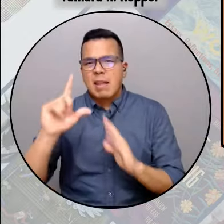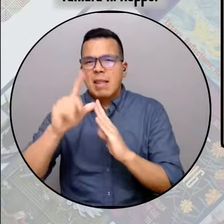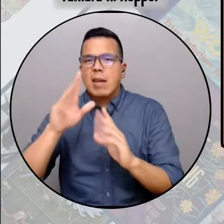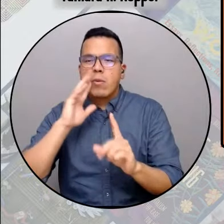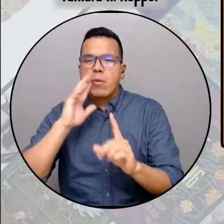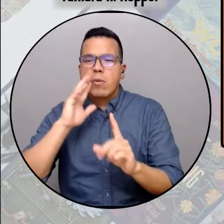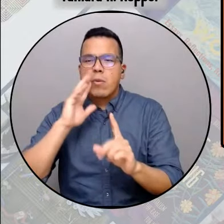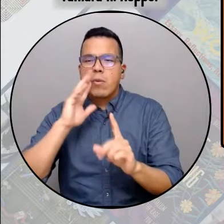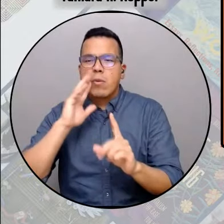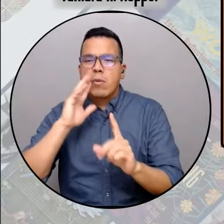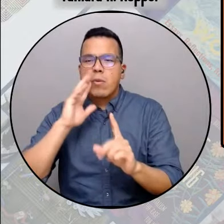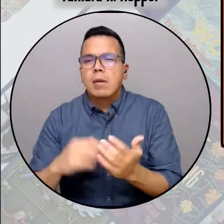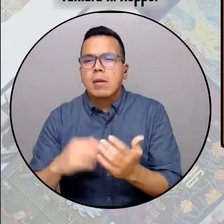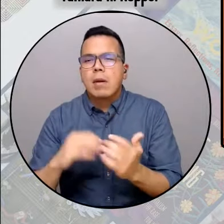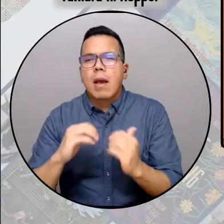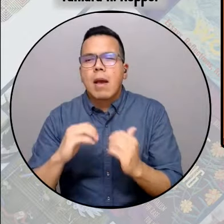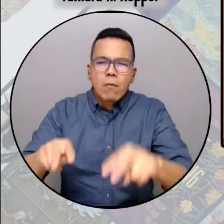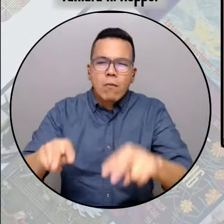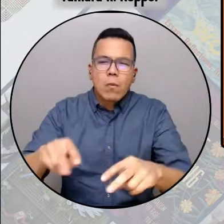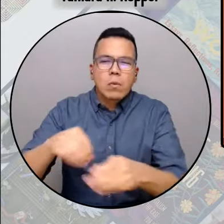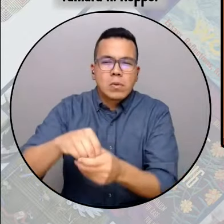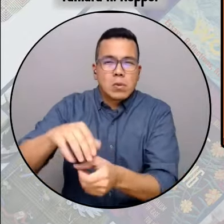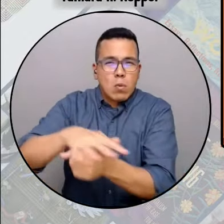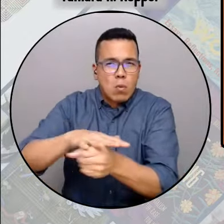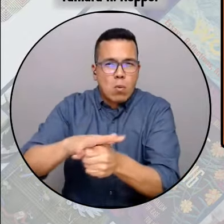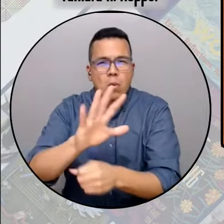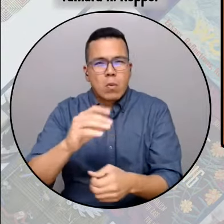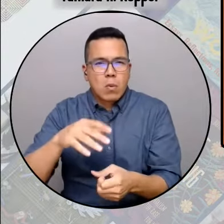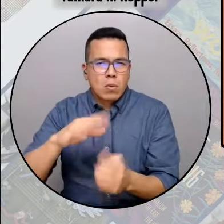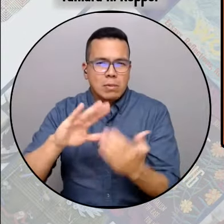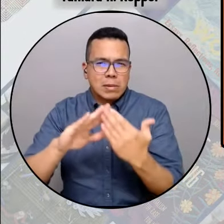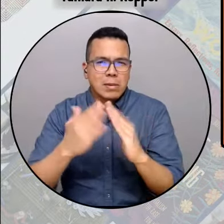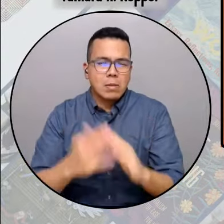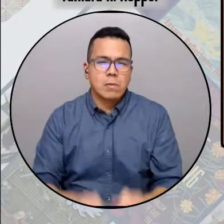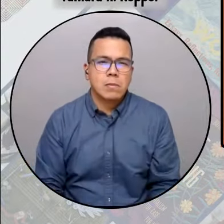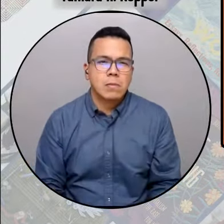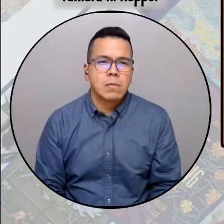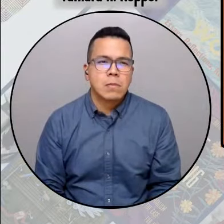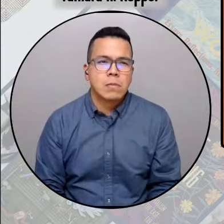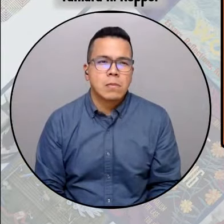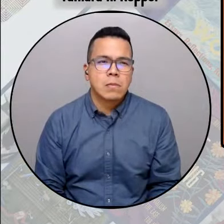enforcement and local law enforcement, okay? So